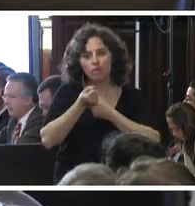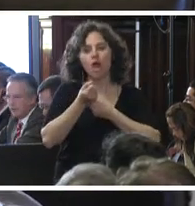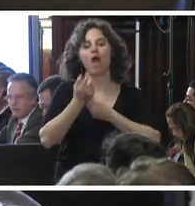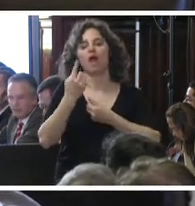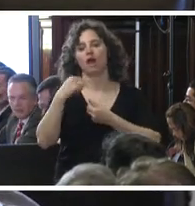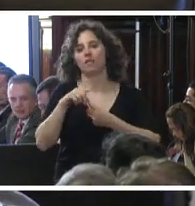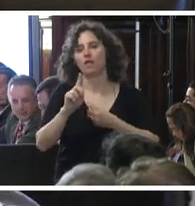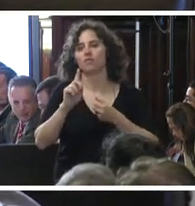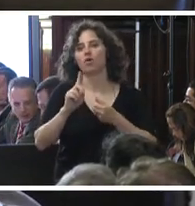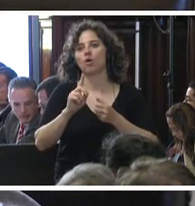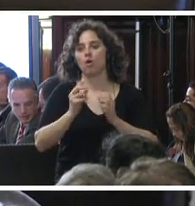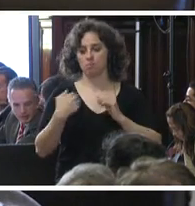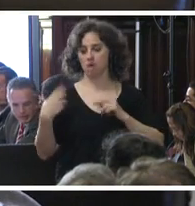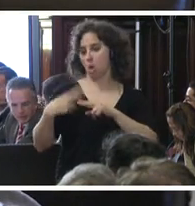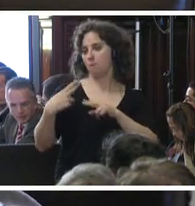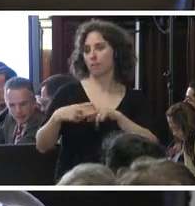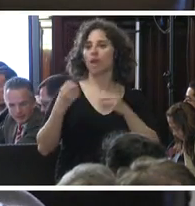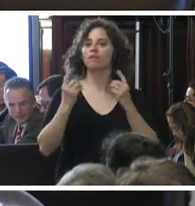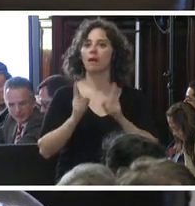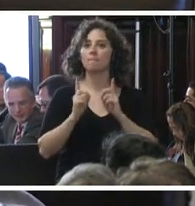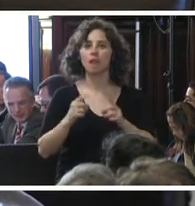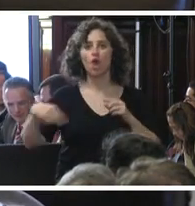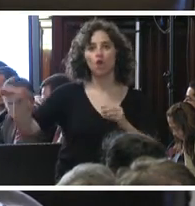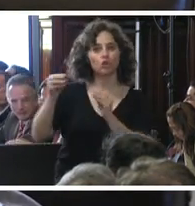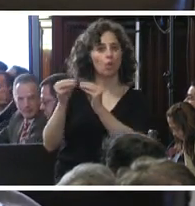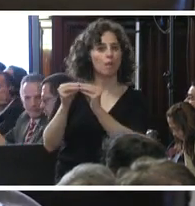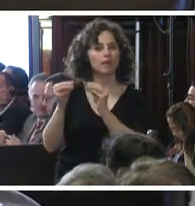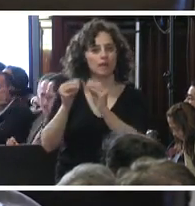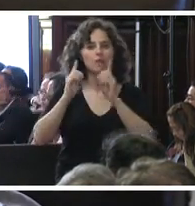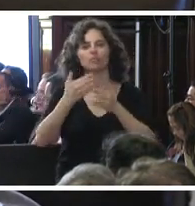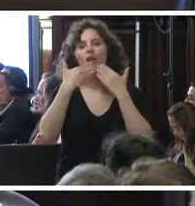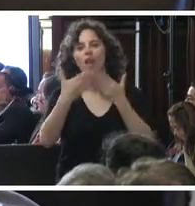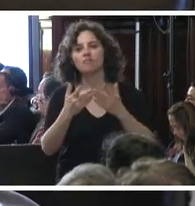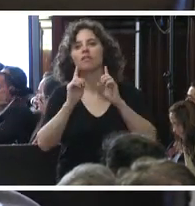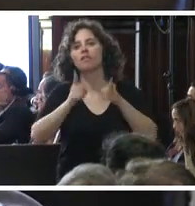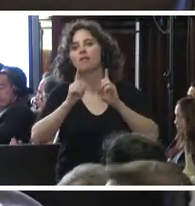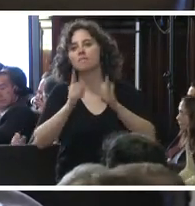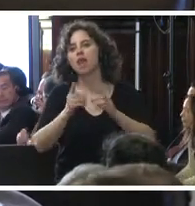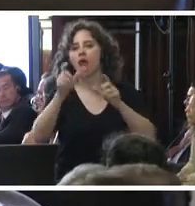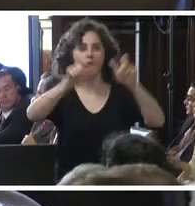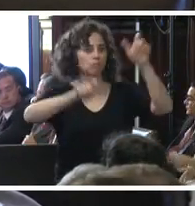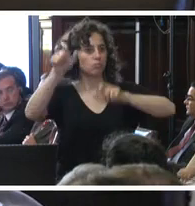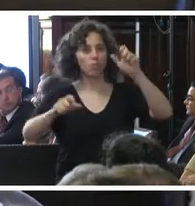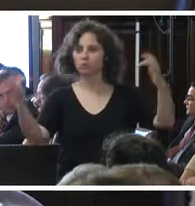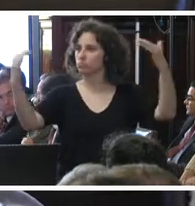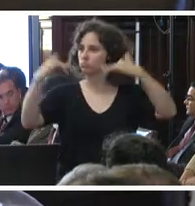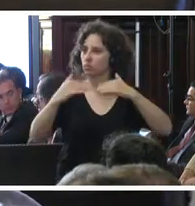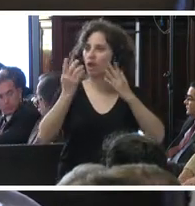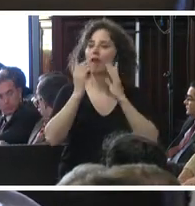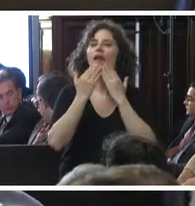others, and I thank the audience for being here. Thank you all to the state and to the civil society